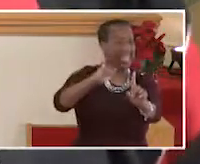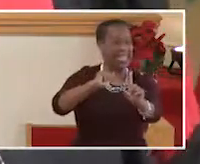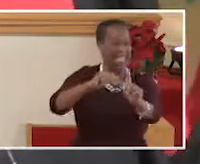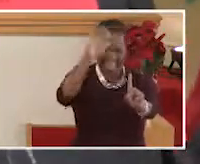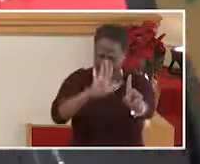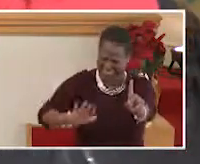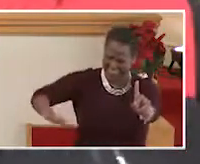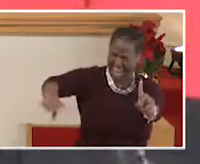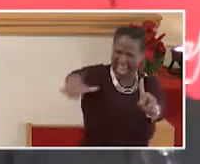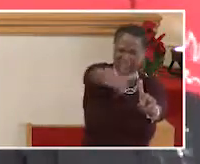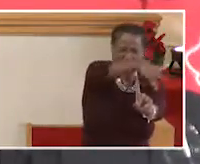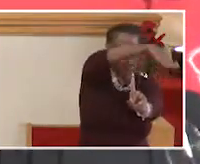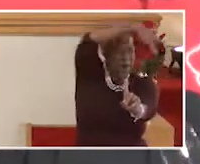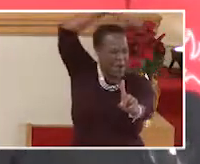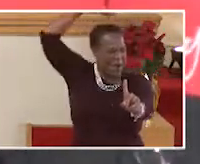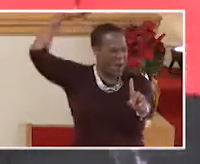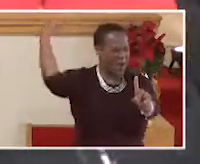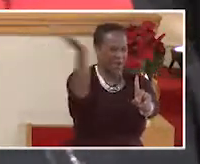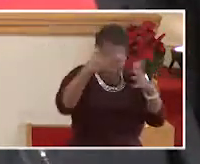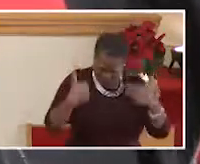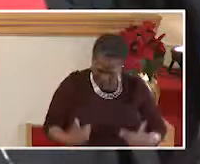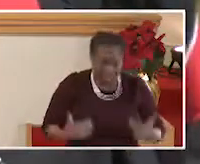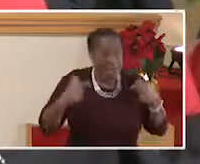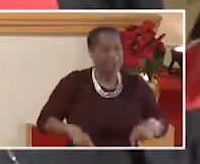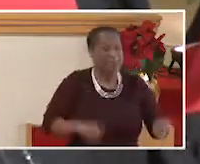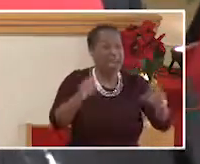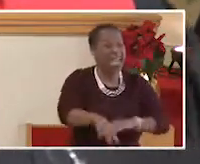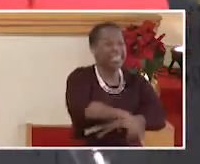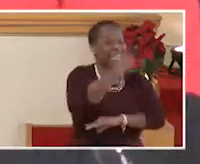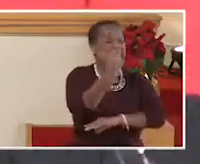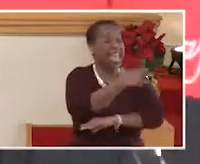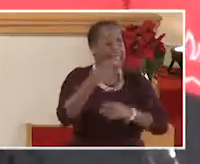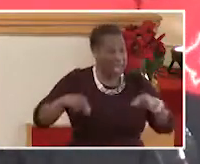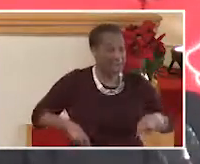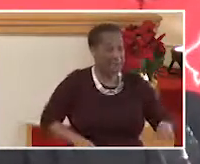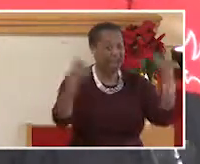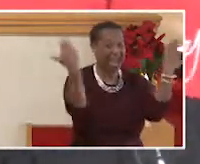where the dew drops. Come where the dew drops.